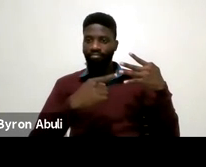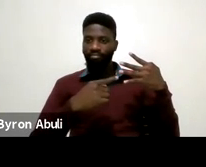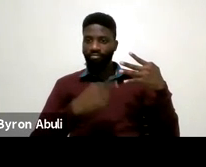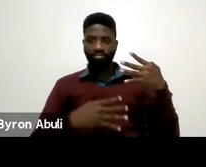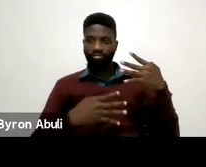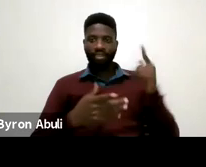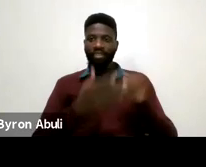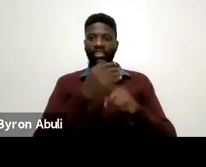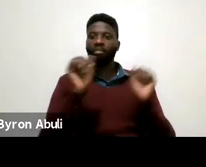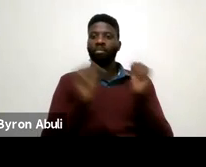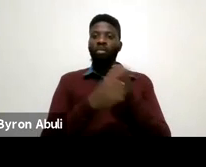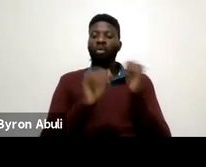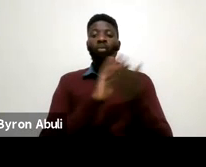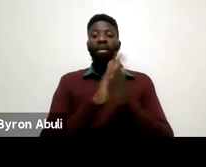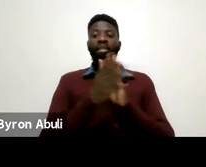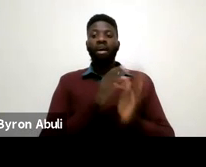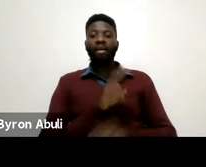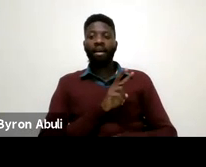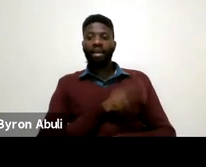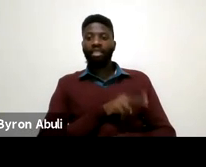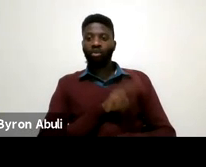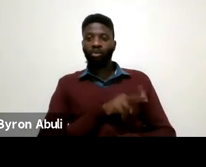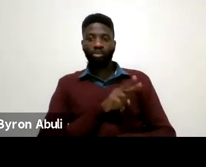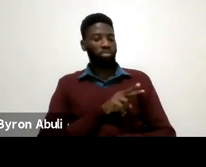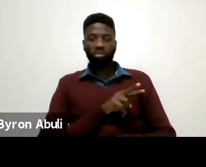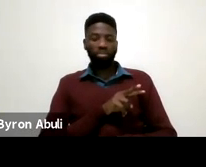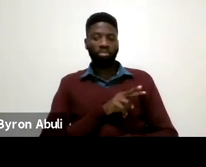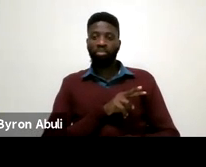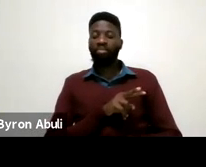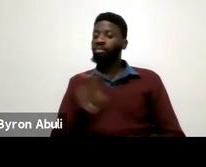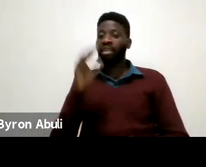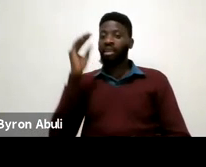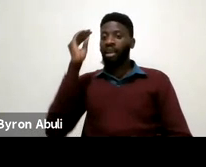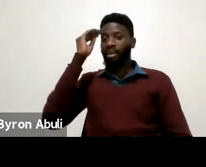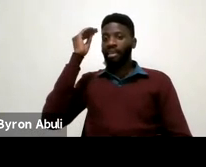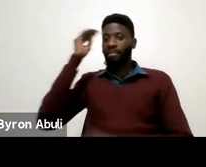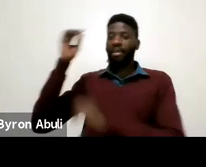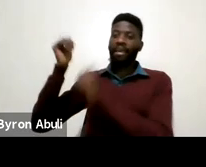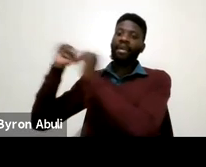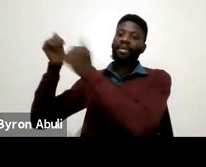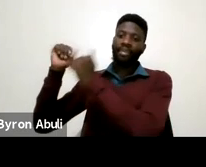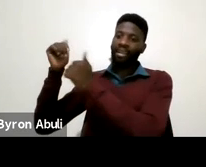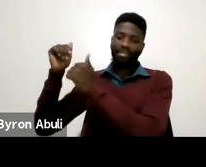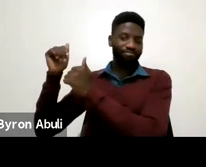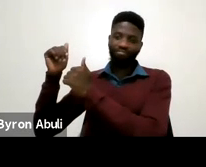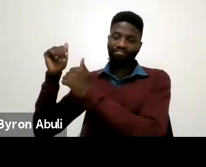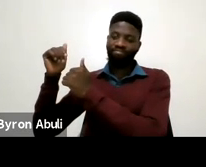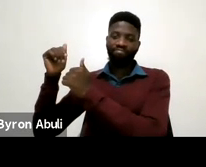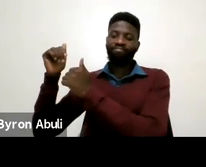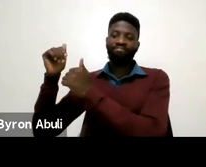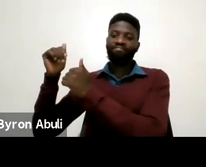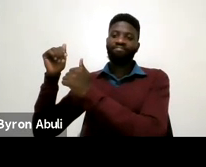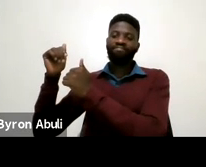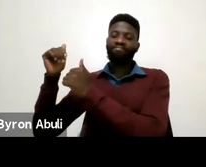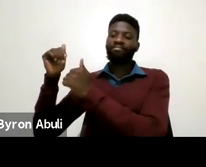The last time I spoke to you, I told you it's really not about your academic excellence. You do not need to walk one shoulder higher